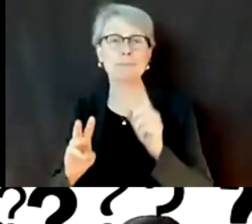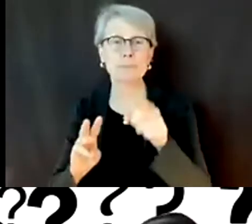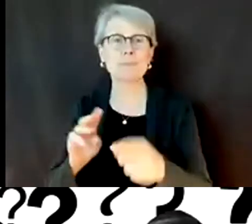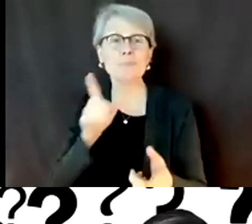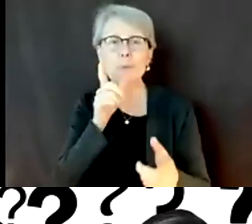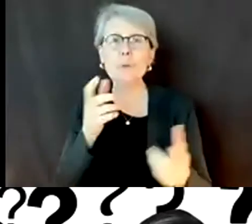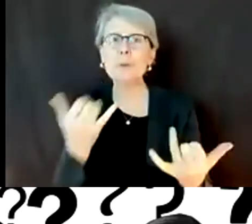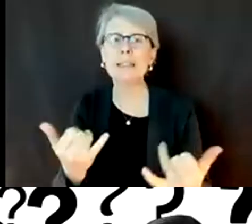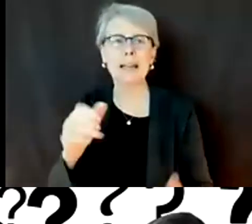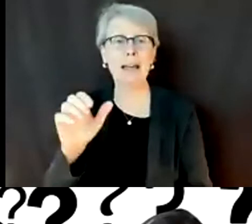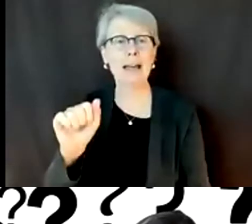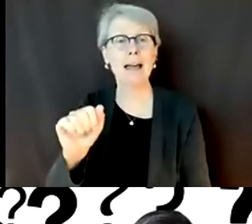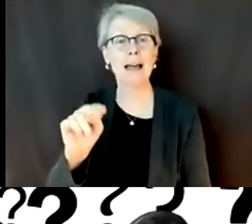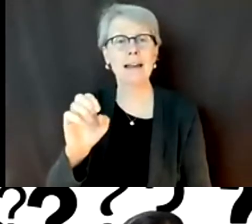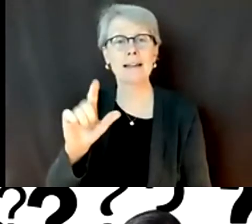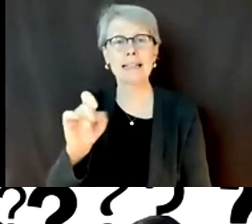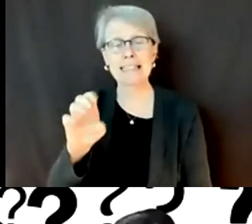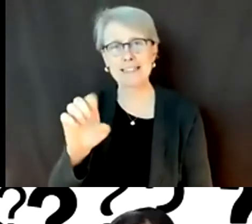us today, who I have known for